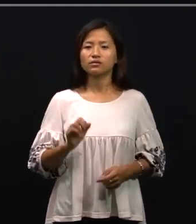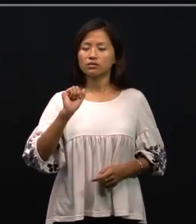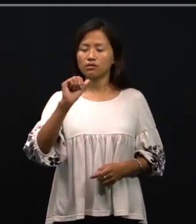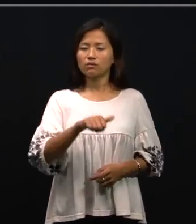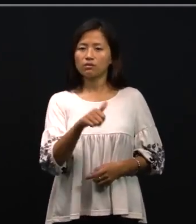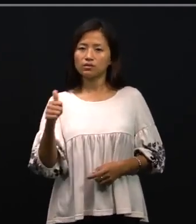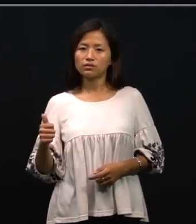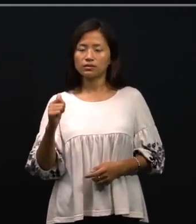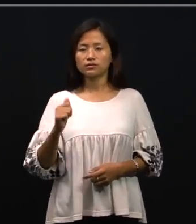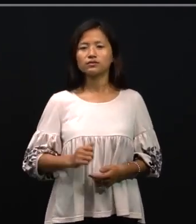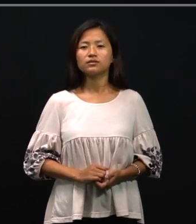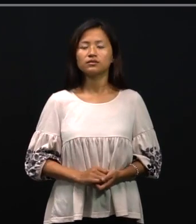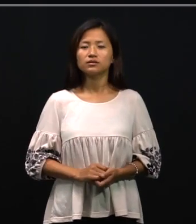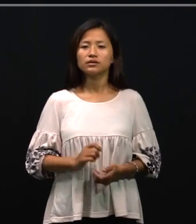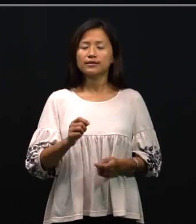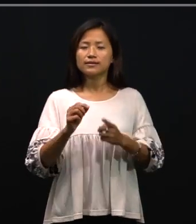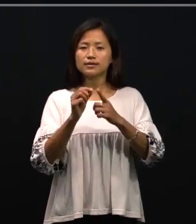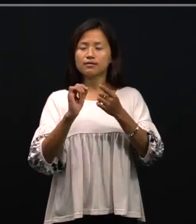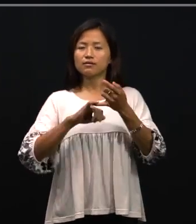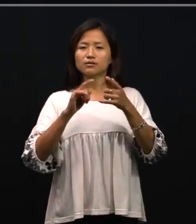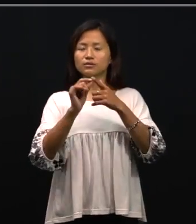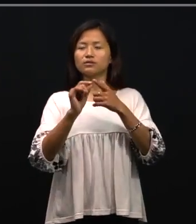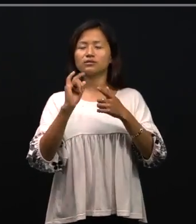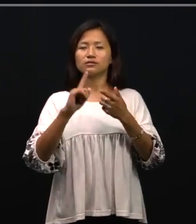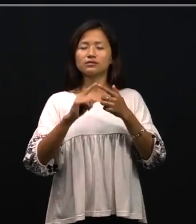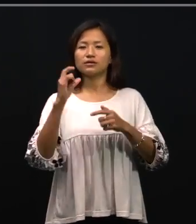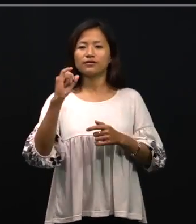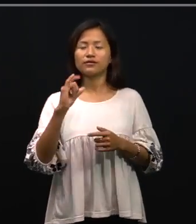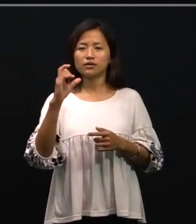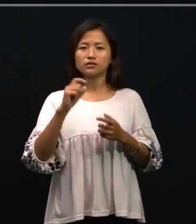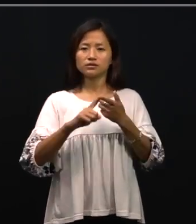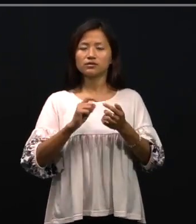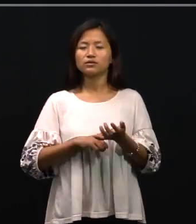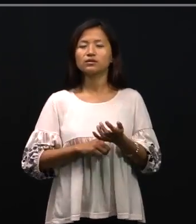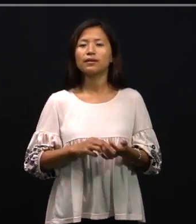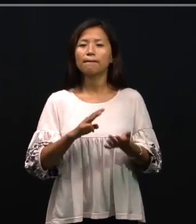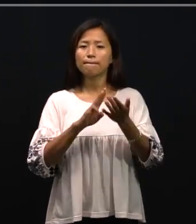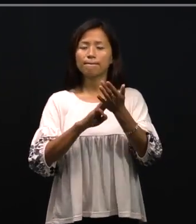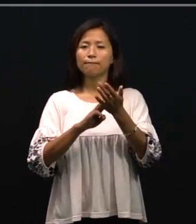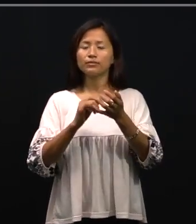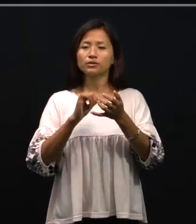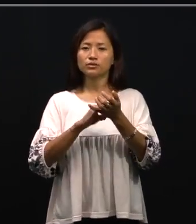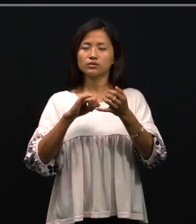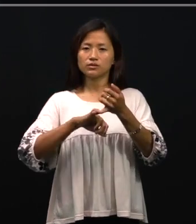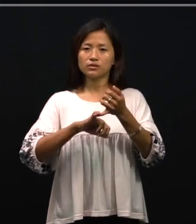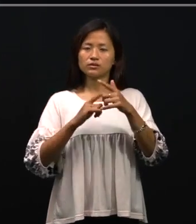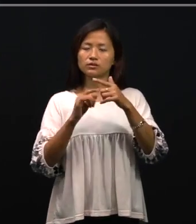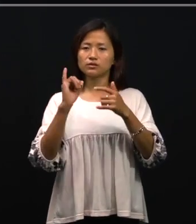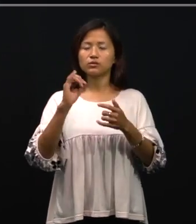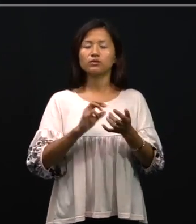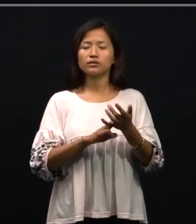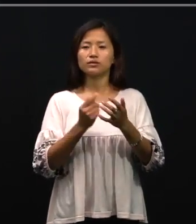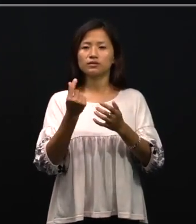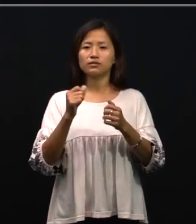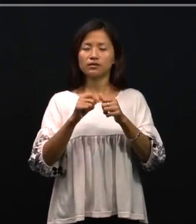of the basic important features of living organisms are growth, reproduction, metabolism, and response to stimuli.